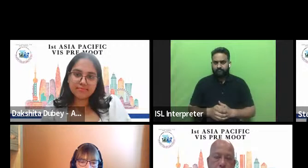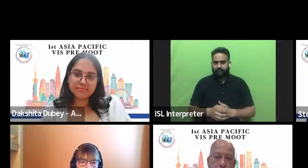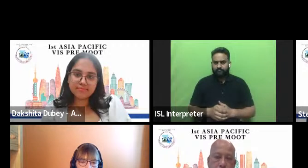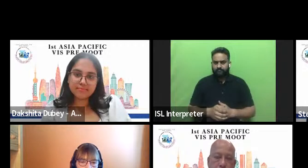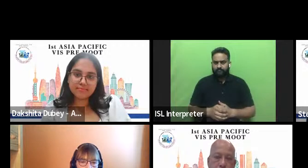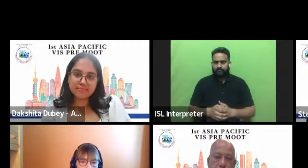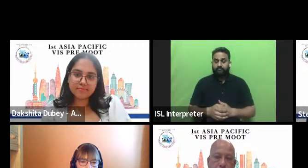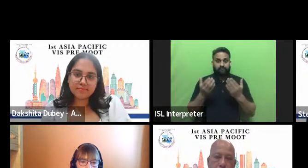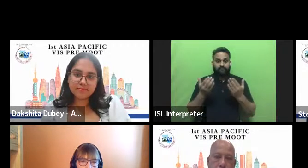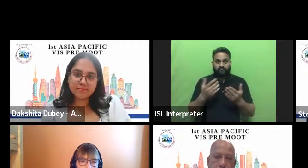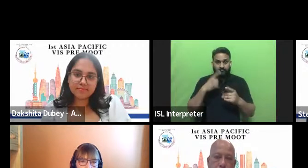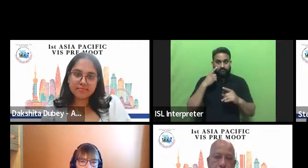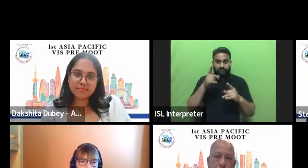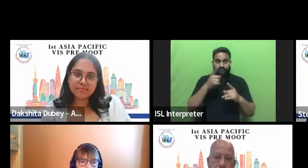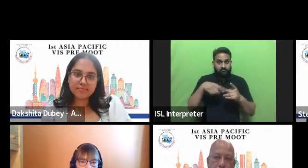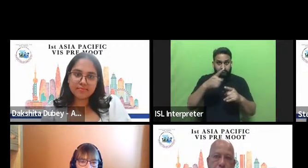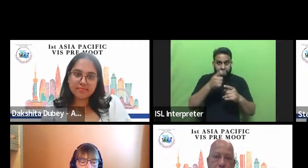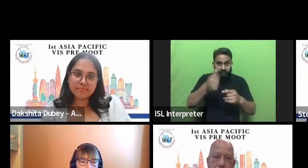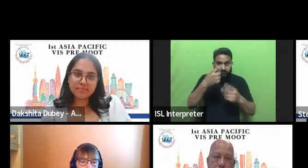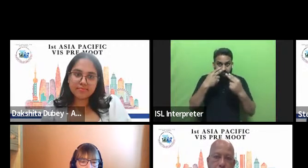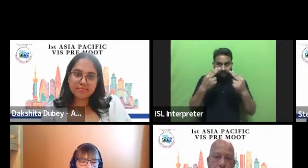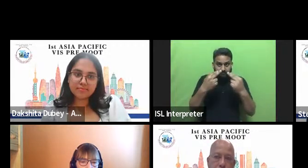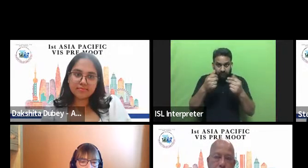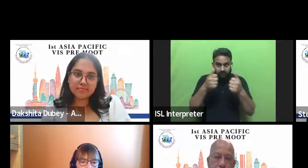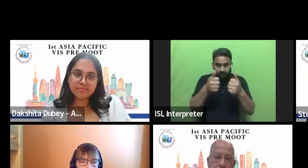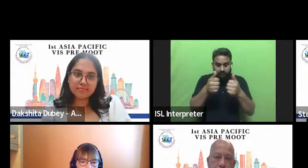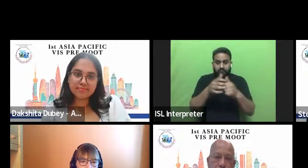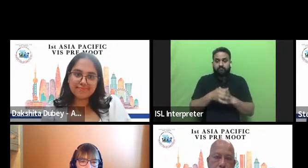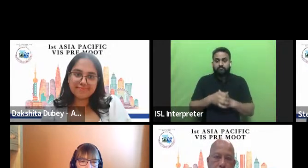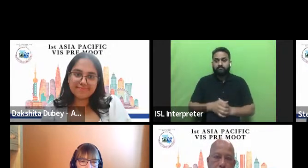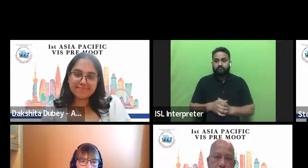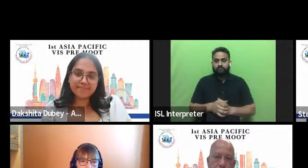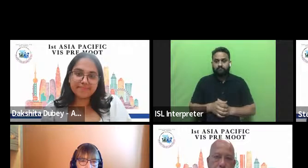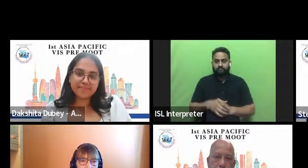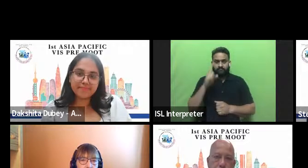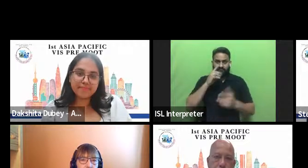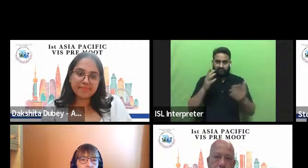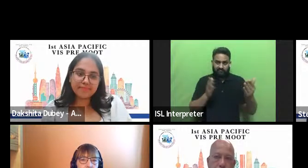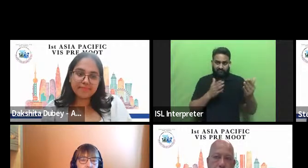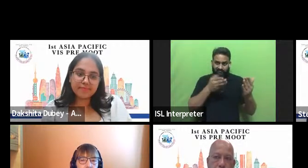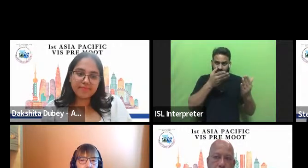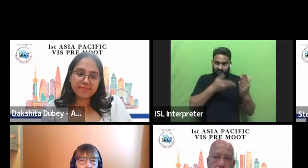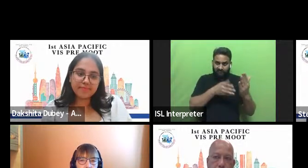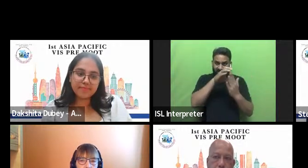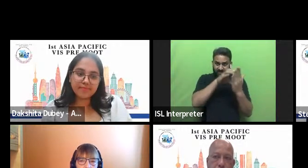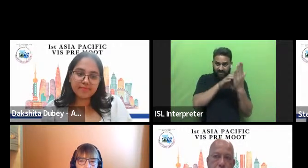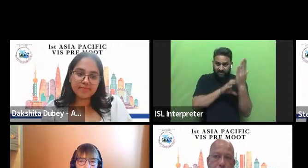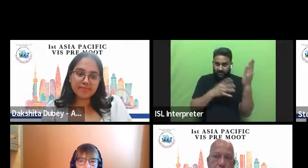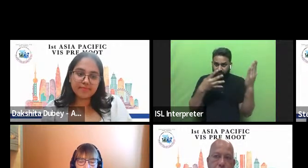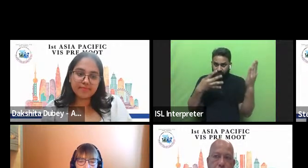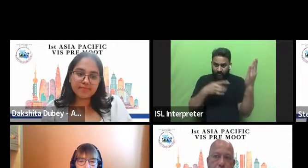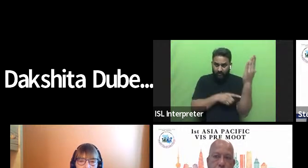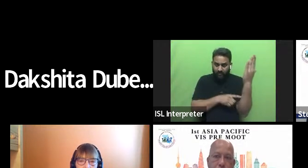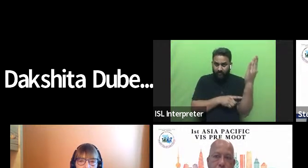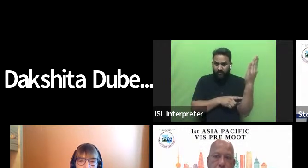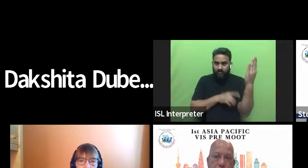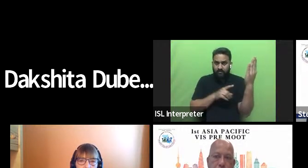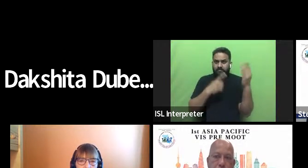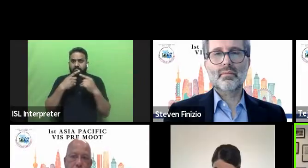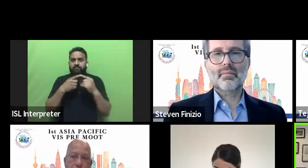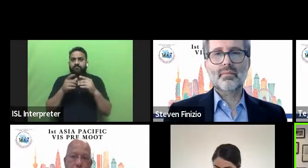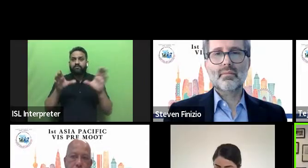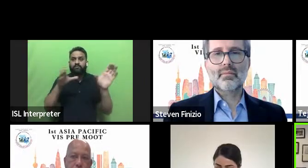Now, if the tribunal are with me, you will see in paragraph 4, I'll read to you that Miss Party says